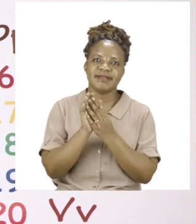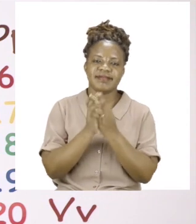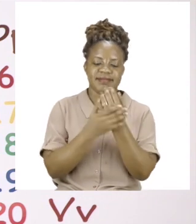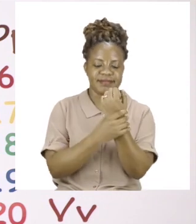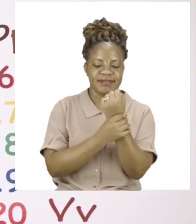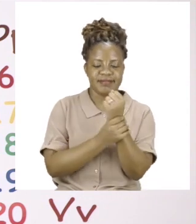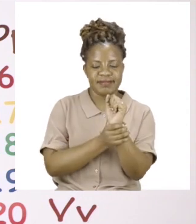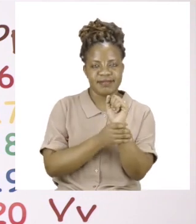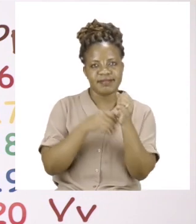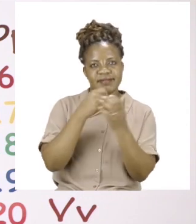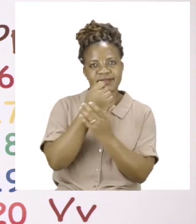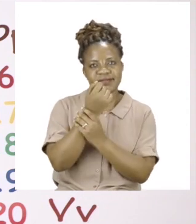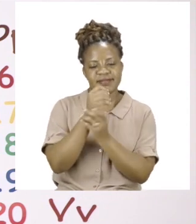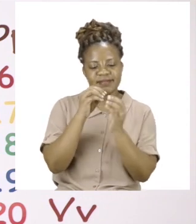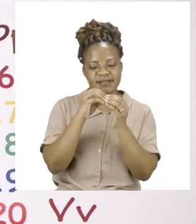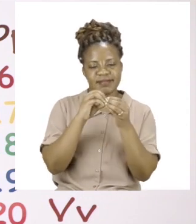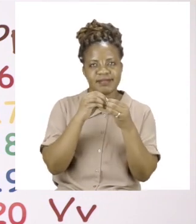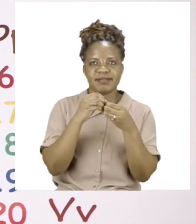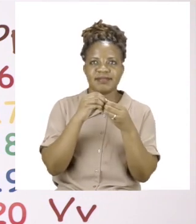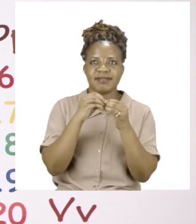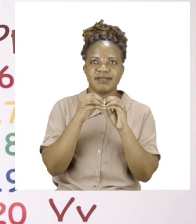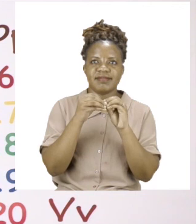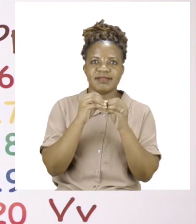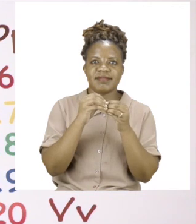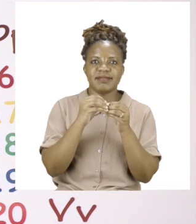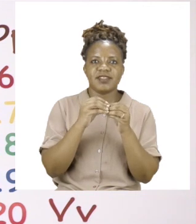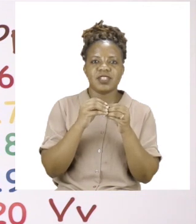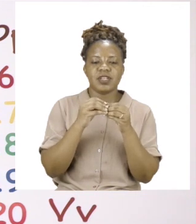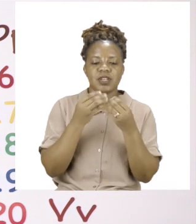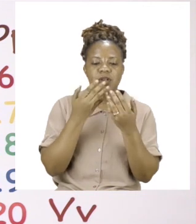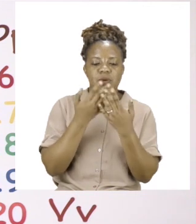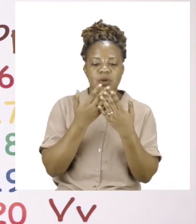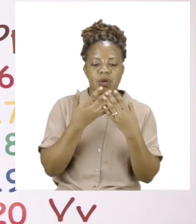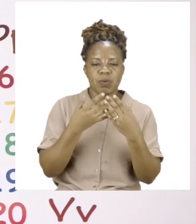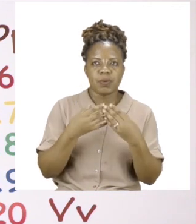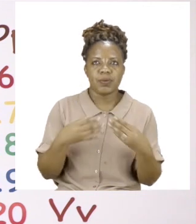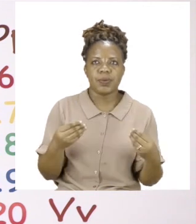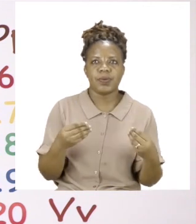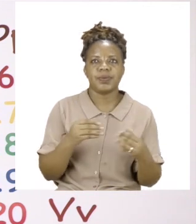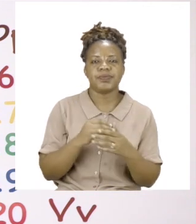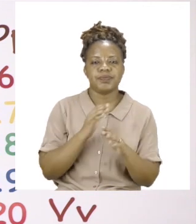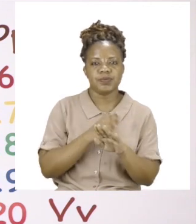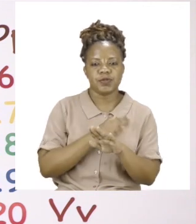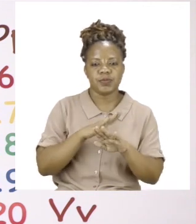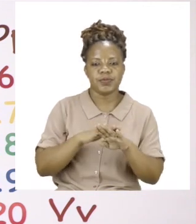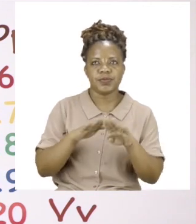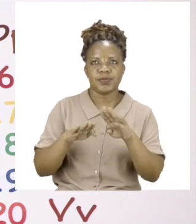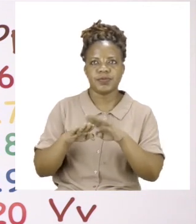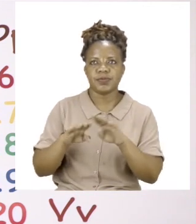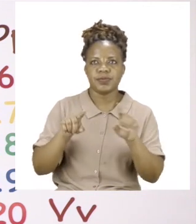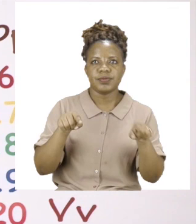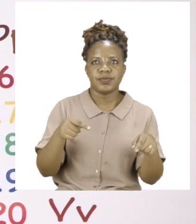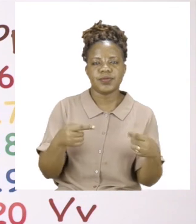wrists and our fingertips too. Make sure your hands are dry before you touch anything else.